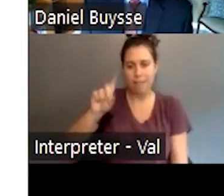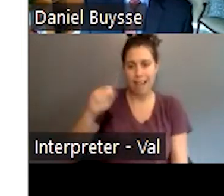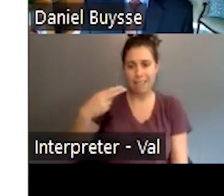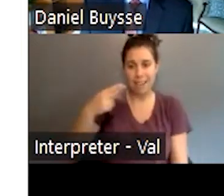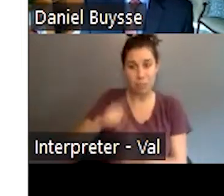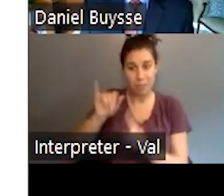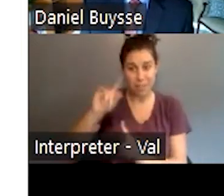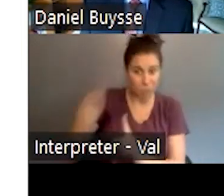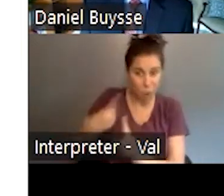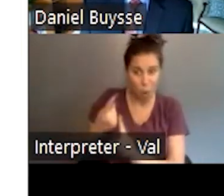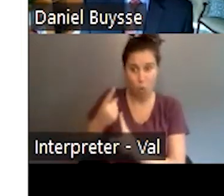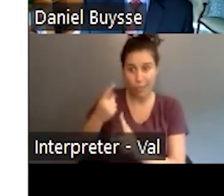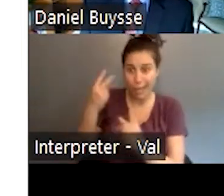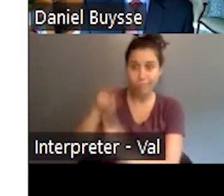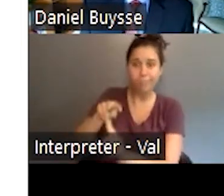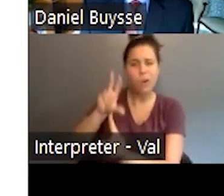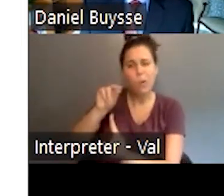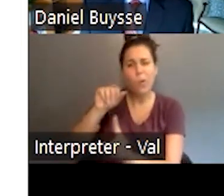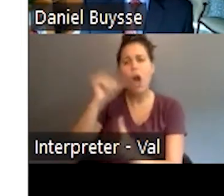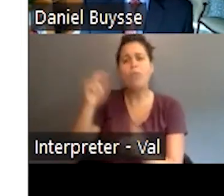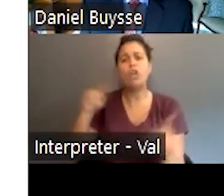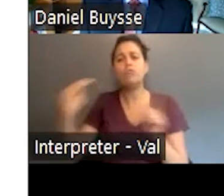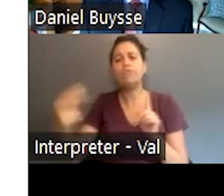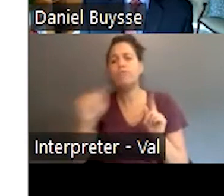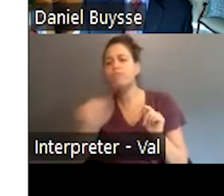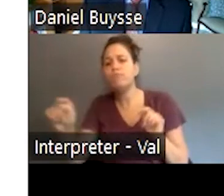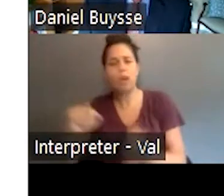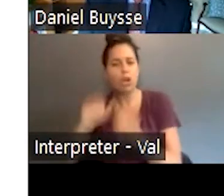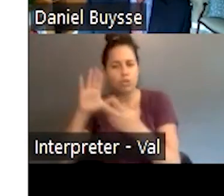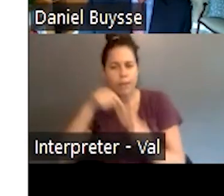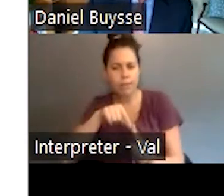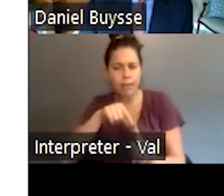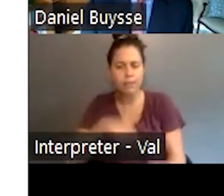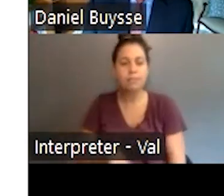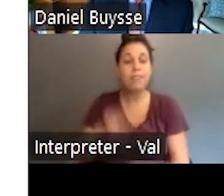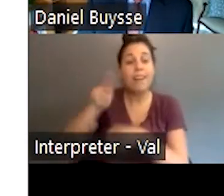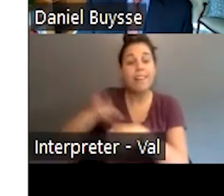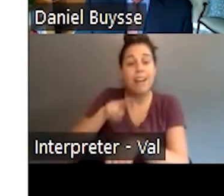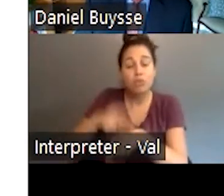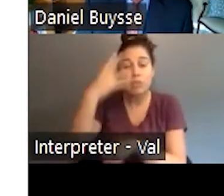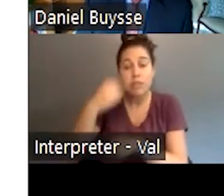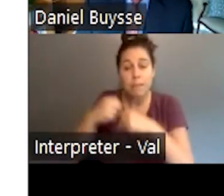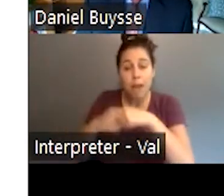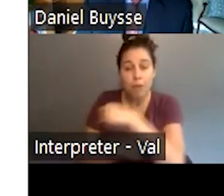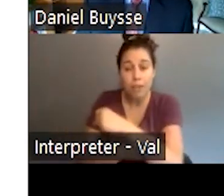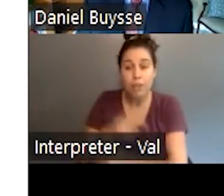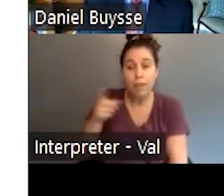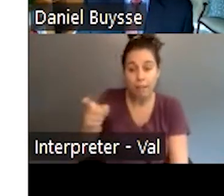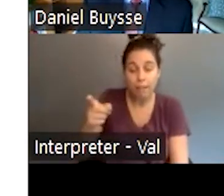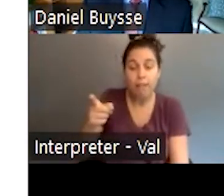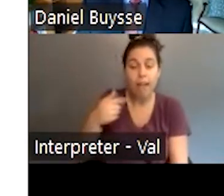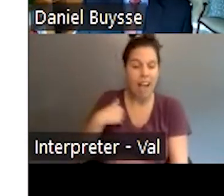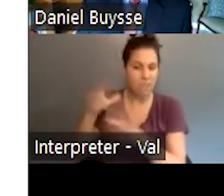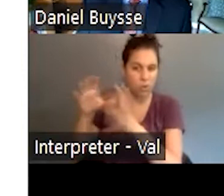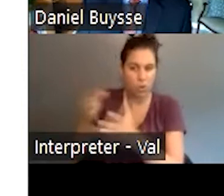it. And others have also addressed this topic. For instance, the National Sleep Foundation got a group of